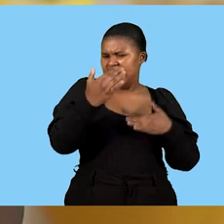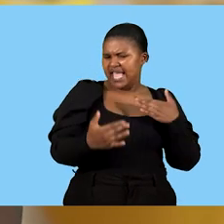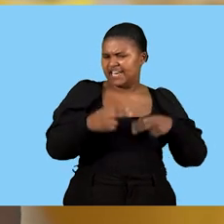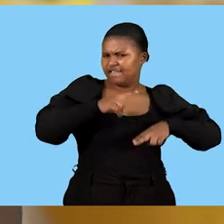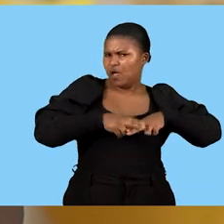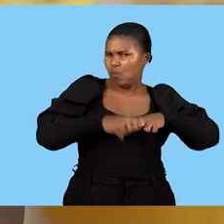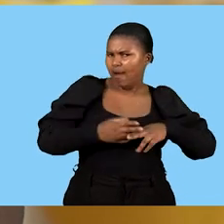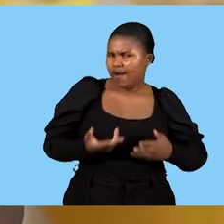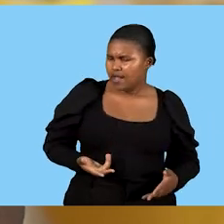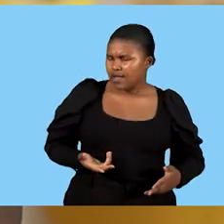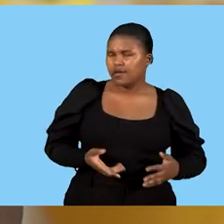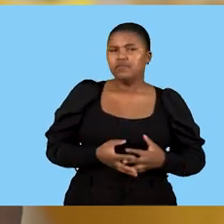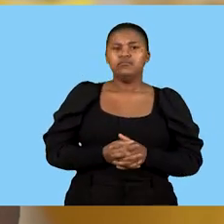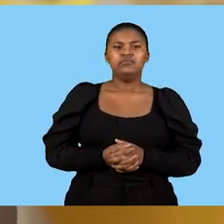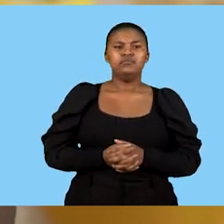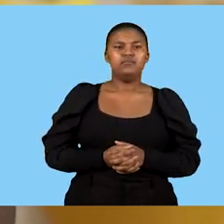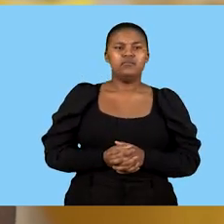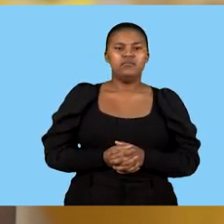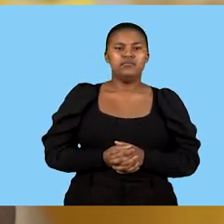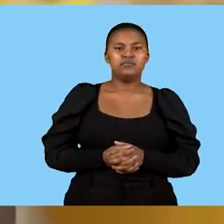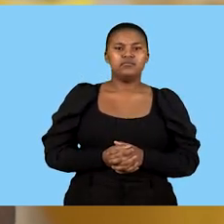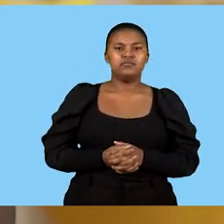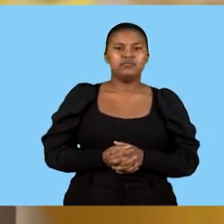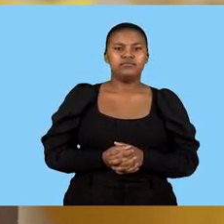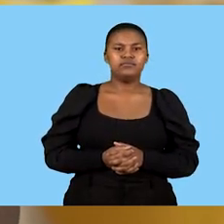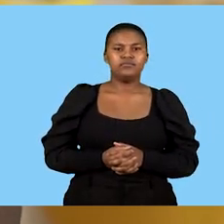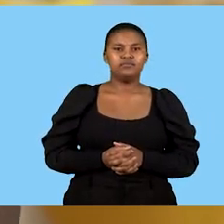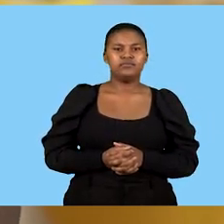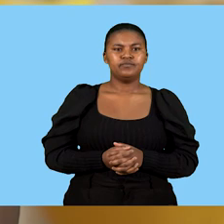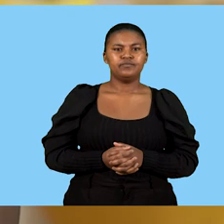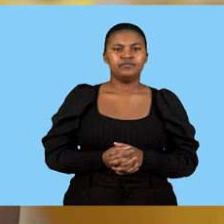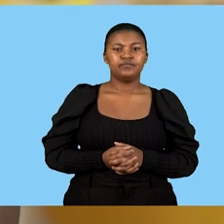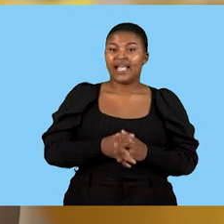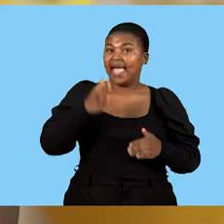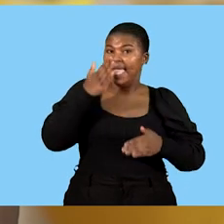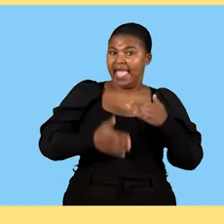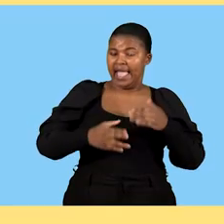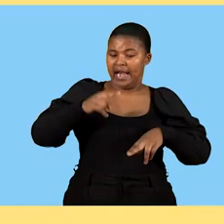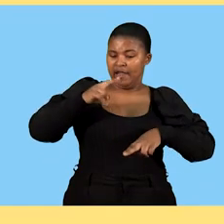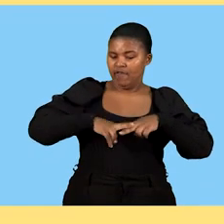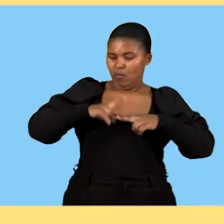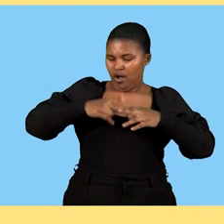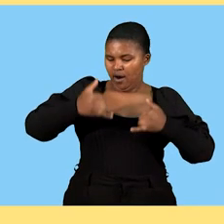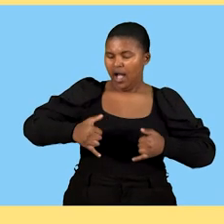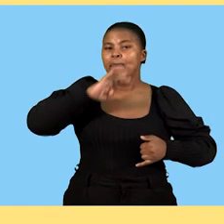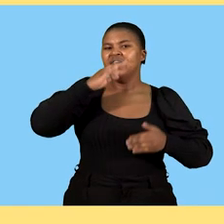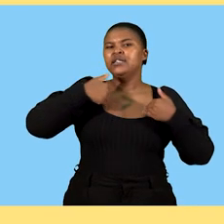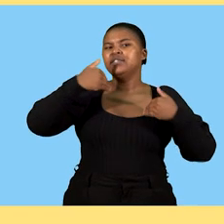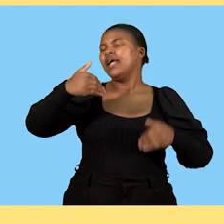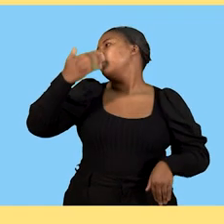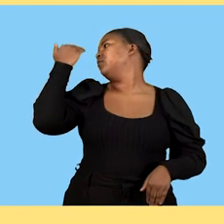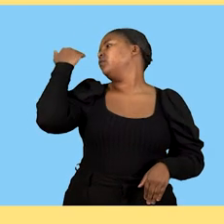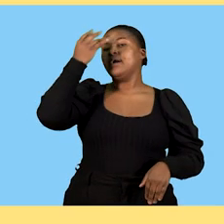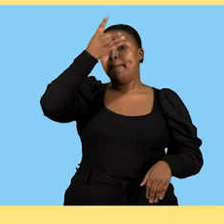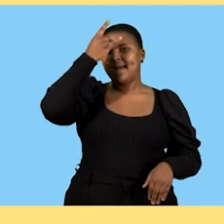they've been using it for the past 8 months. And they are paying us 1,490